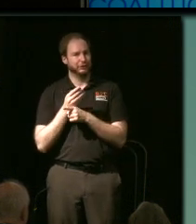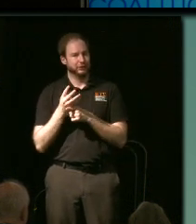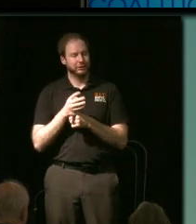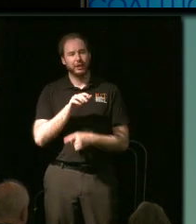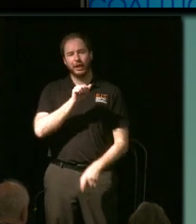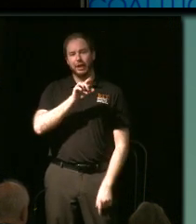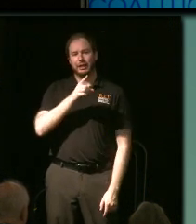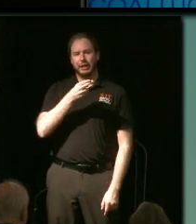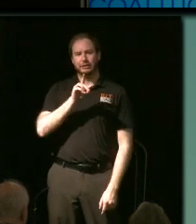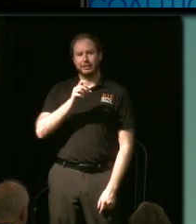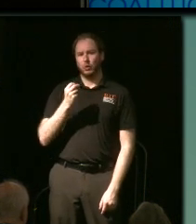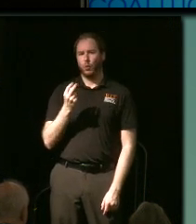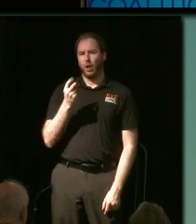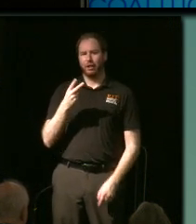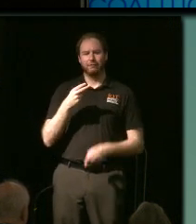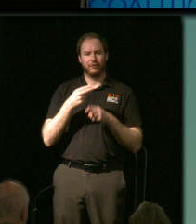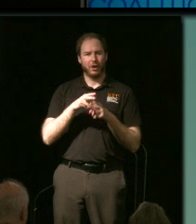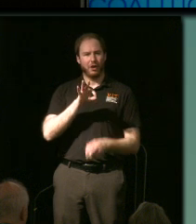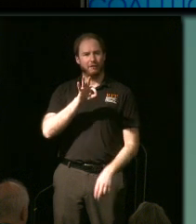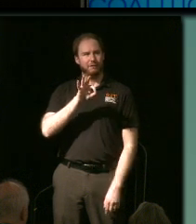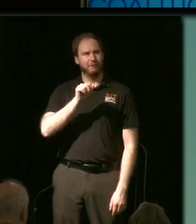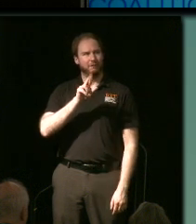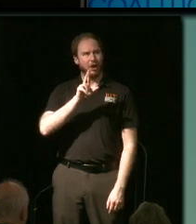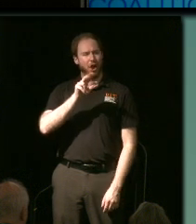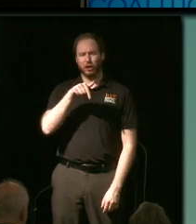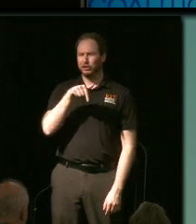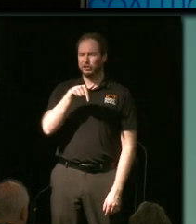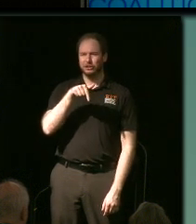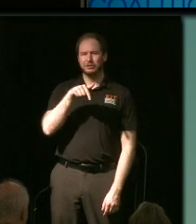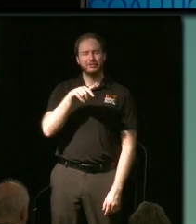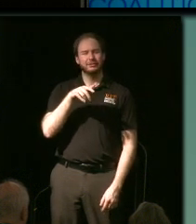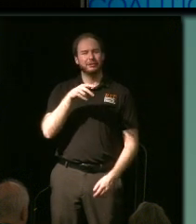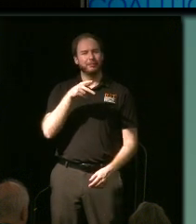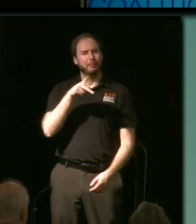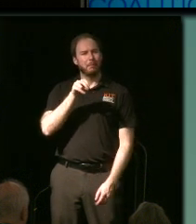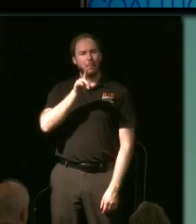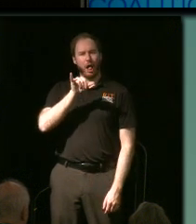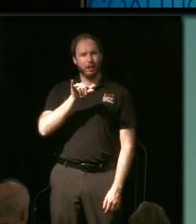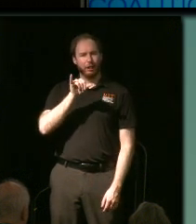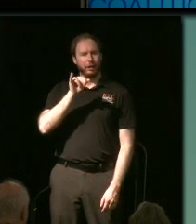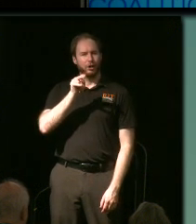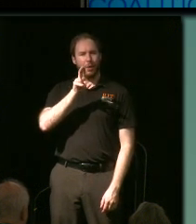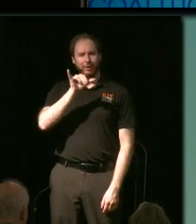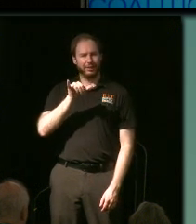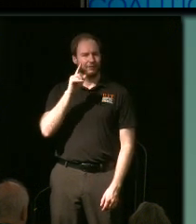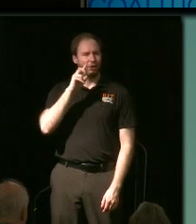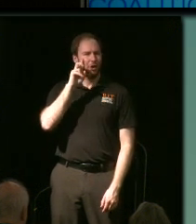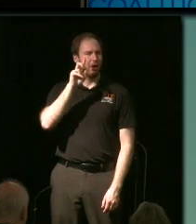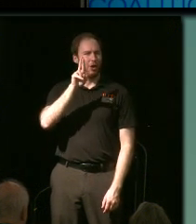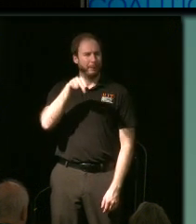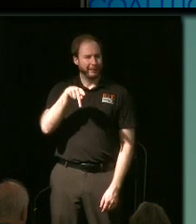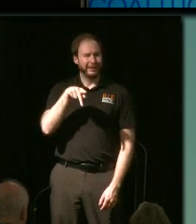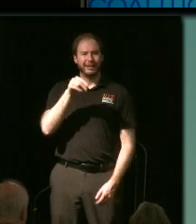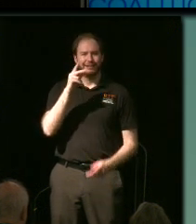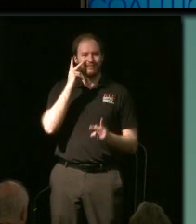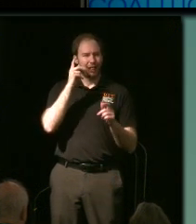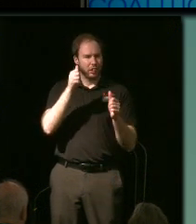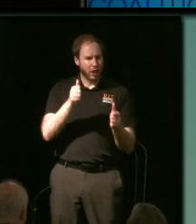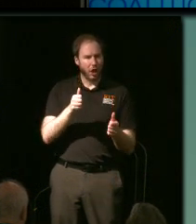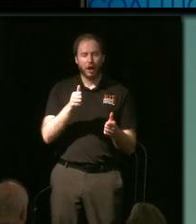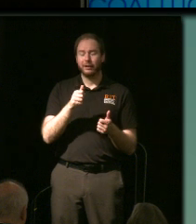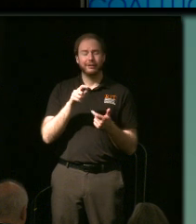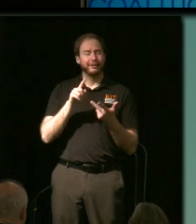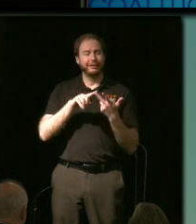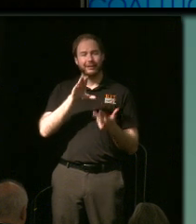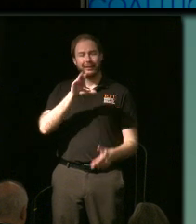causes something else called FARC. It stands for polyneuropathy, retinitis pigmentosa, some hearing loss. But they also have cataracts, and they may